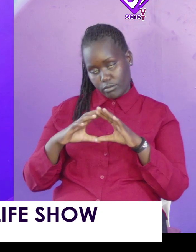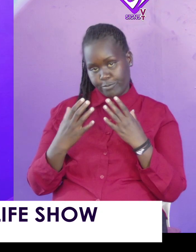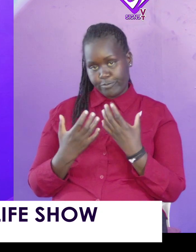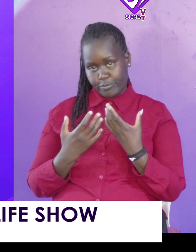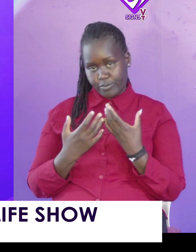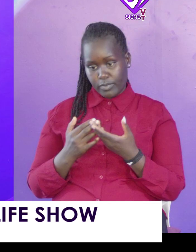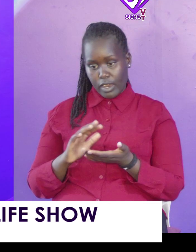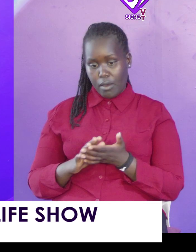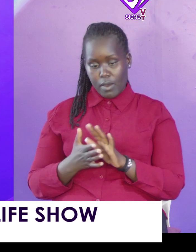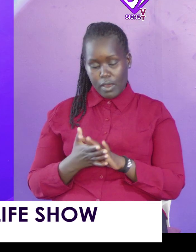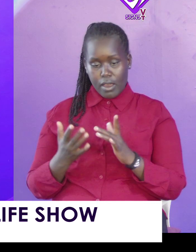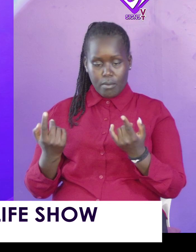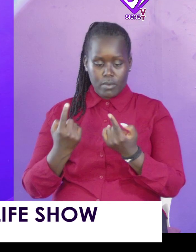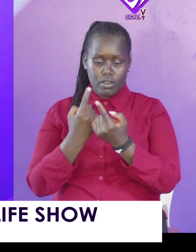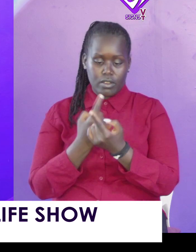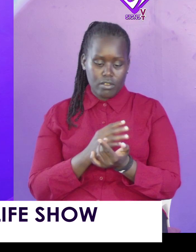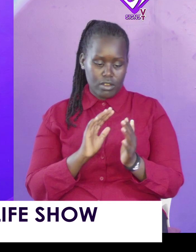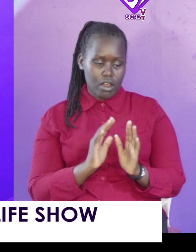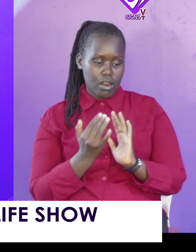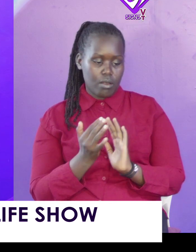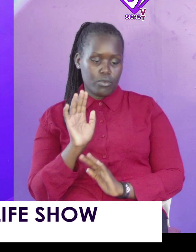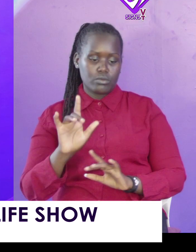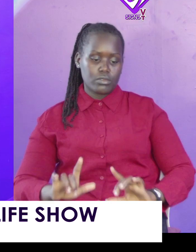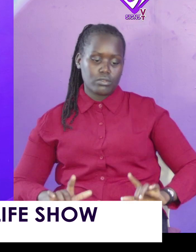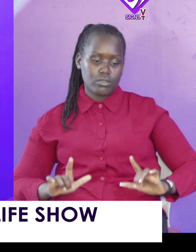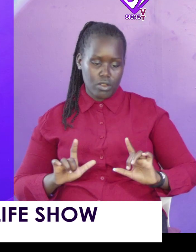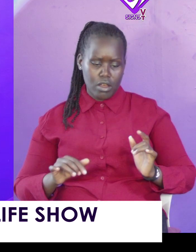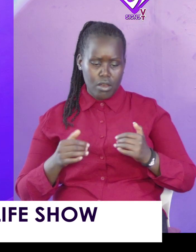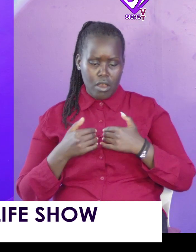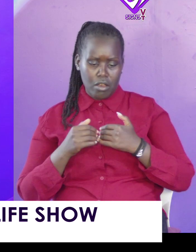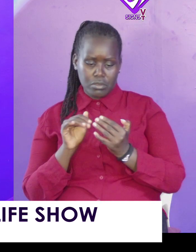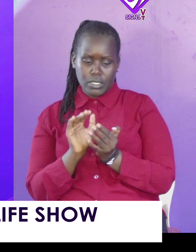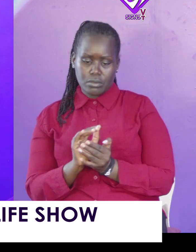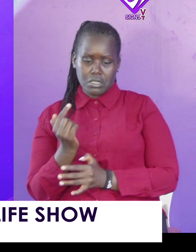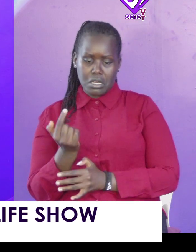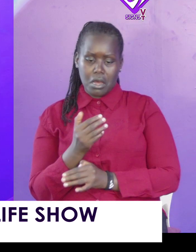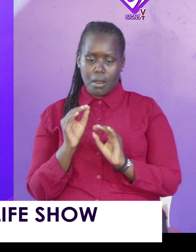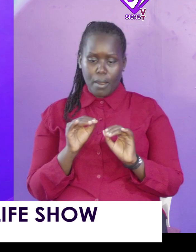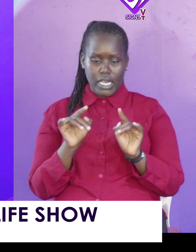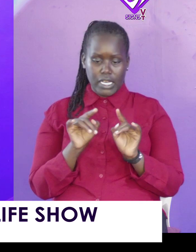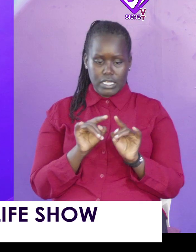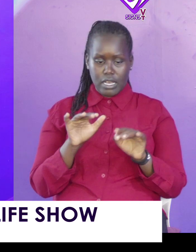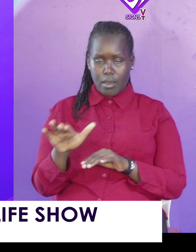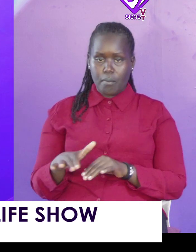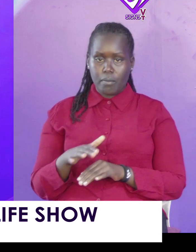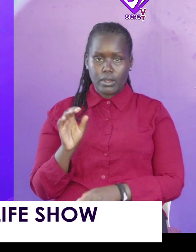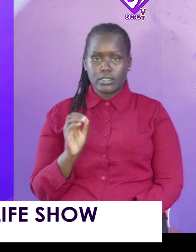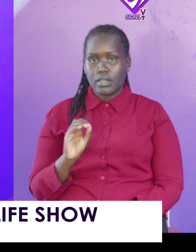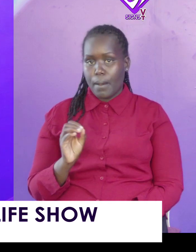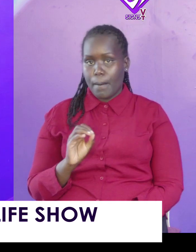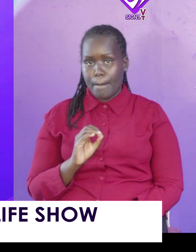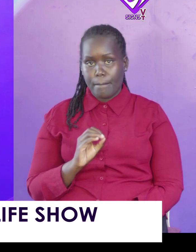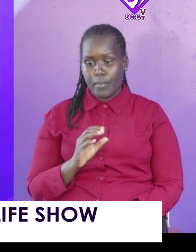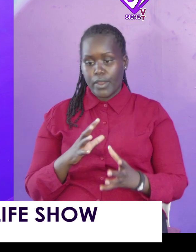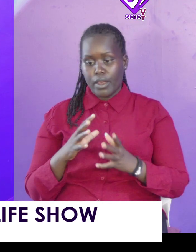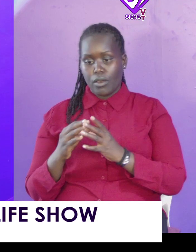be diverse in your approach to life. Don't just cocoon yourself in that same place. You're born there, you go to